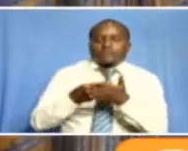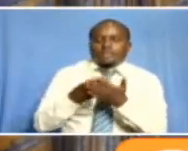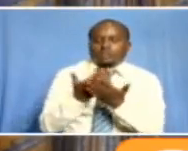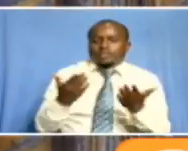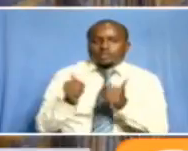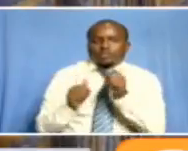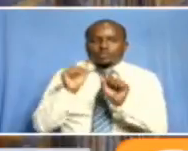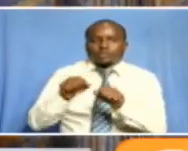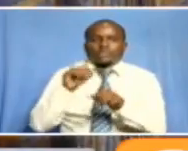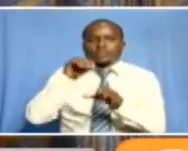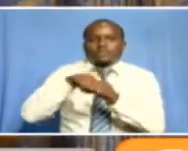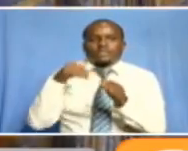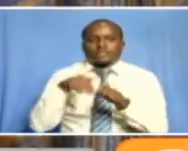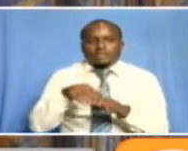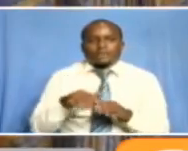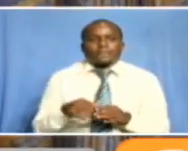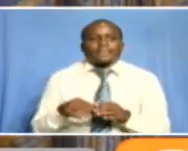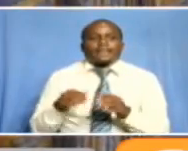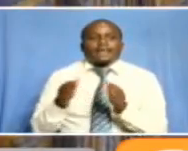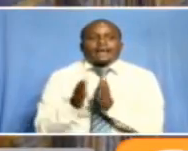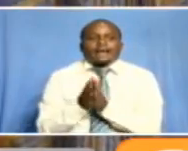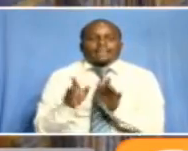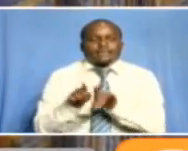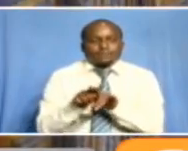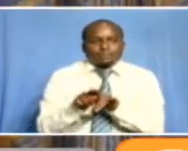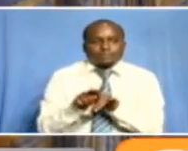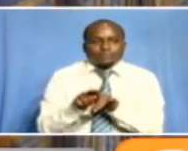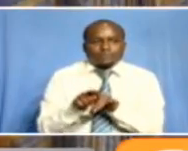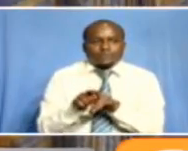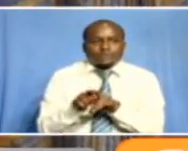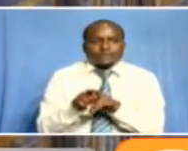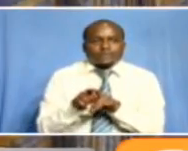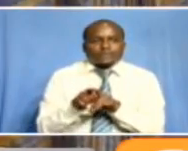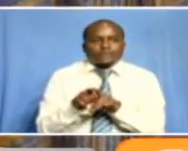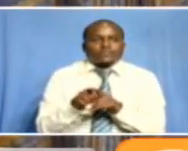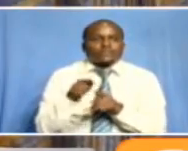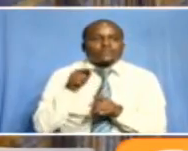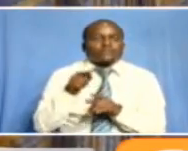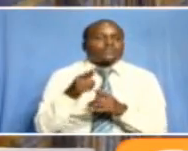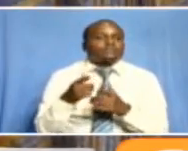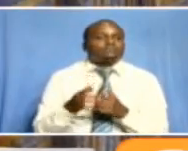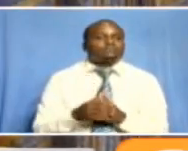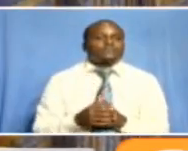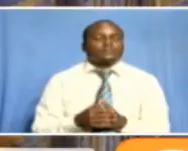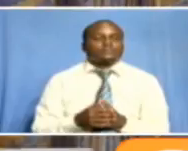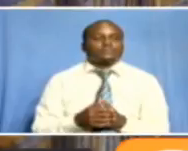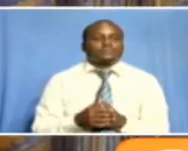can look to invest in? But we're also conscious that, look, this is a risk-return trade-off.